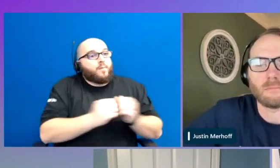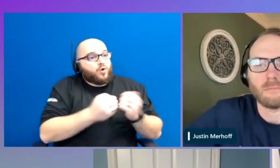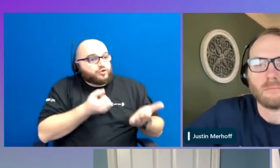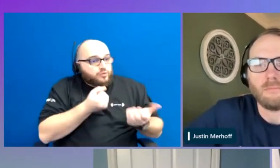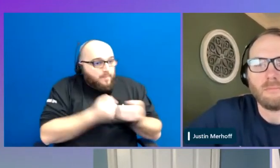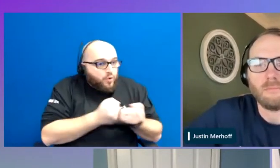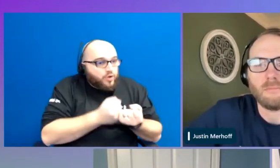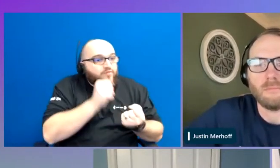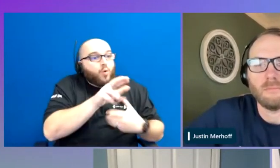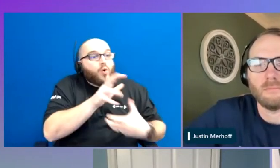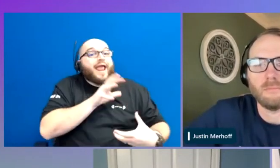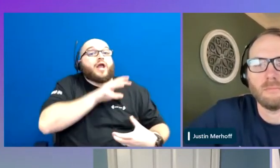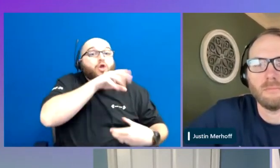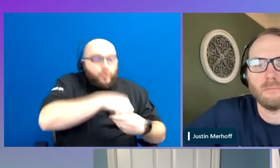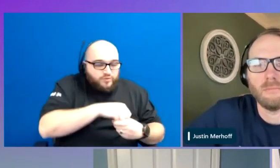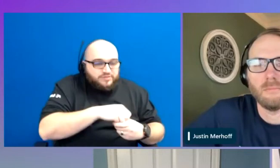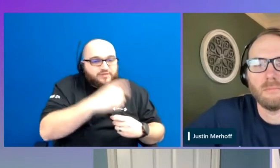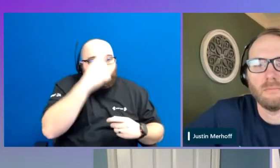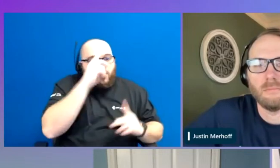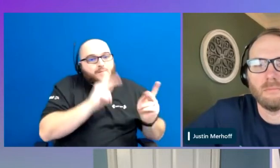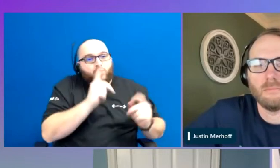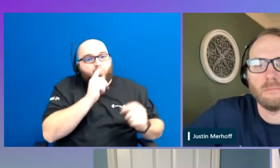inclusive. And